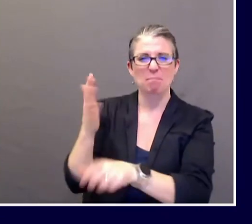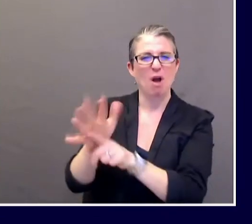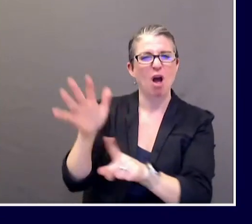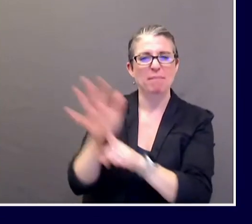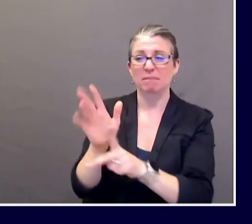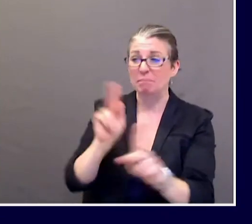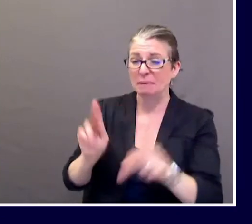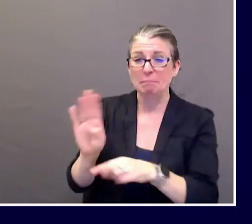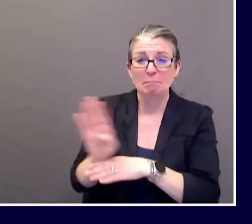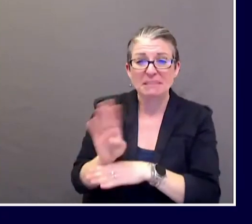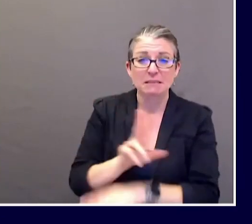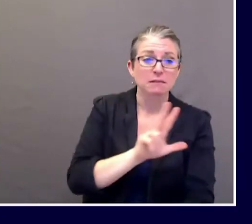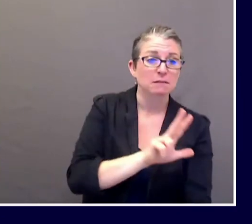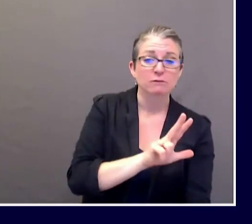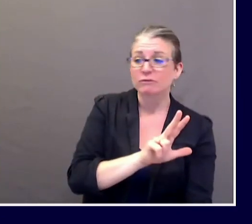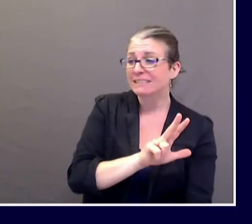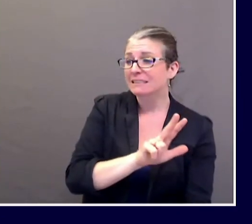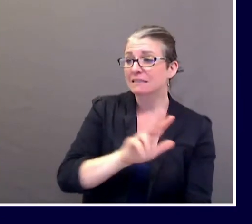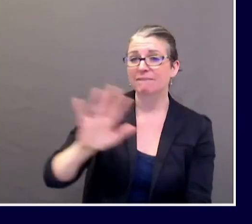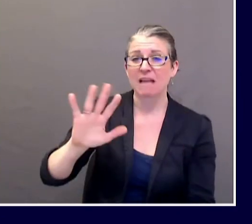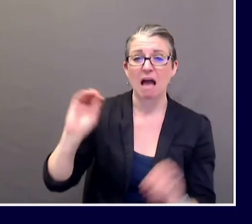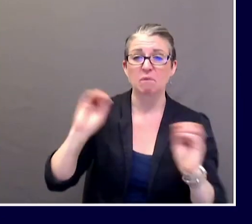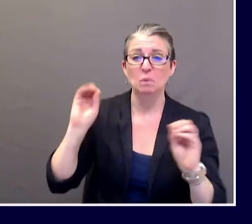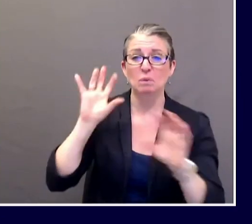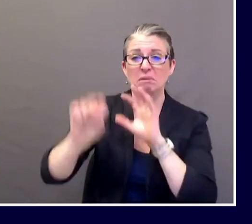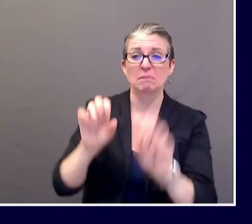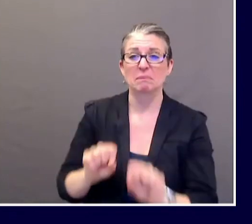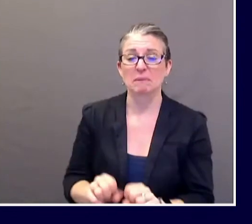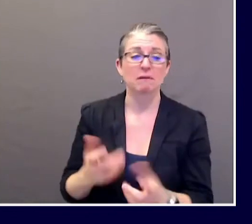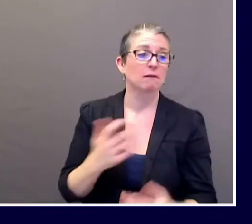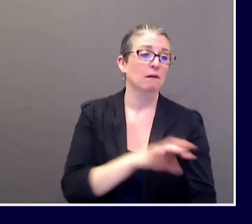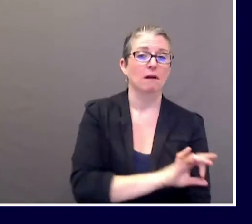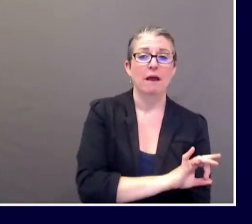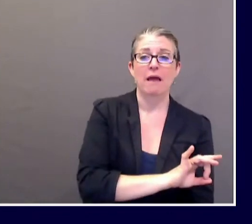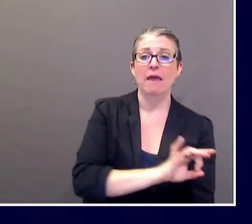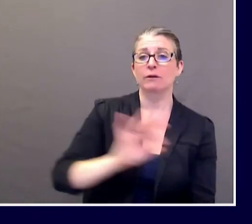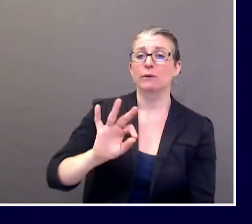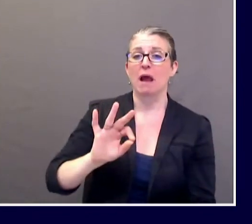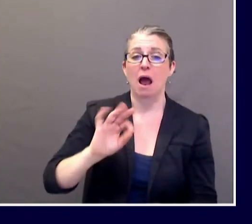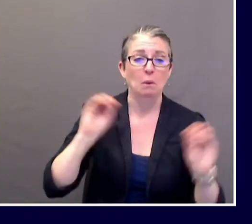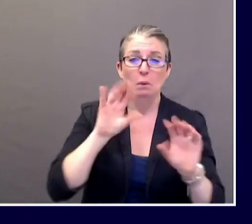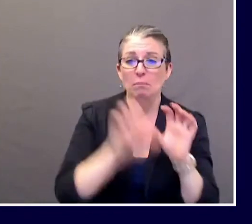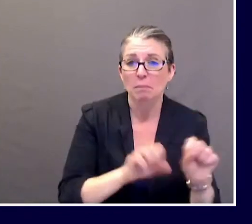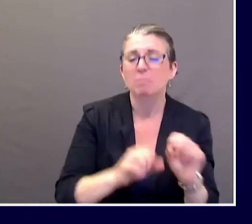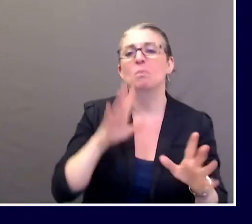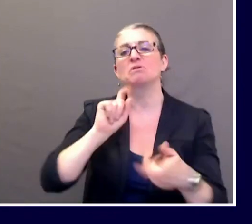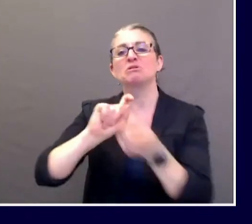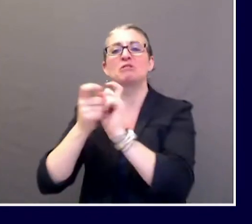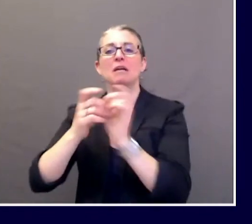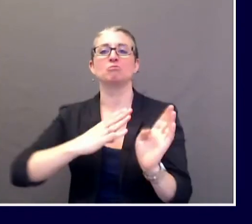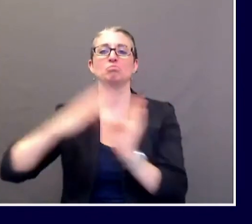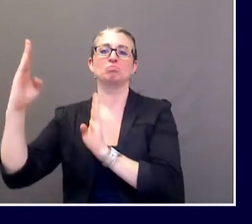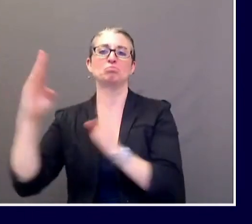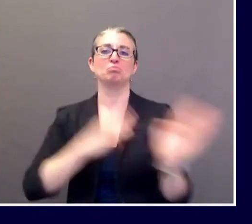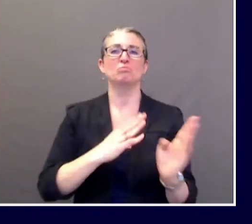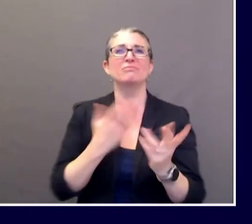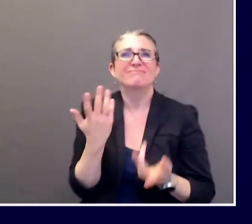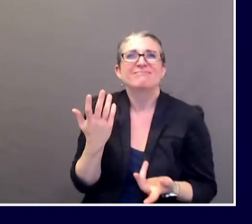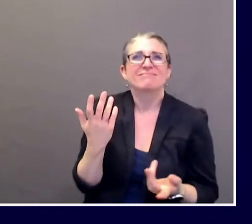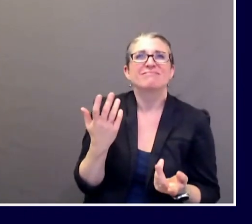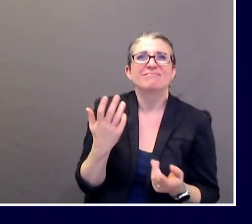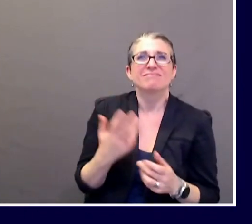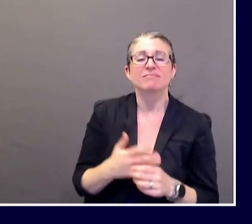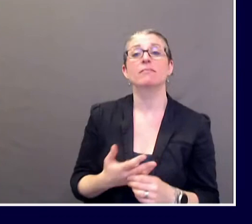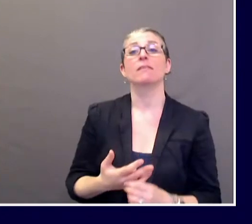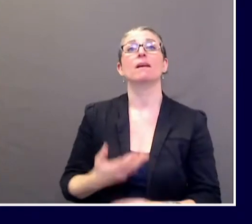doctor's office, making vaccine part of normal preventive care. Those are the approaches that you'll see us rolling out over in this next